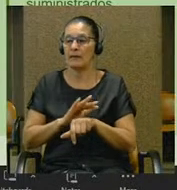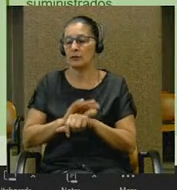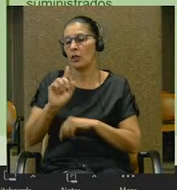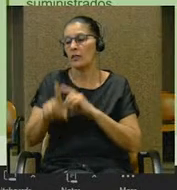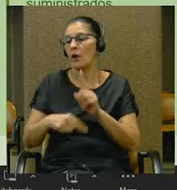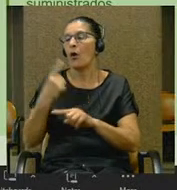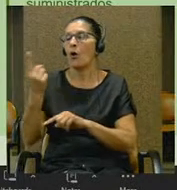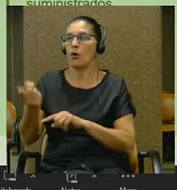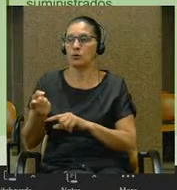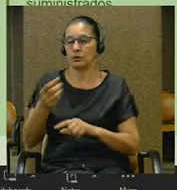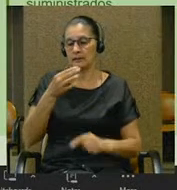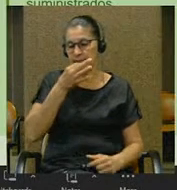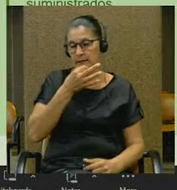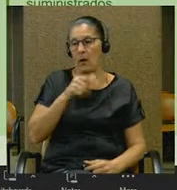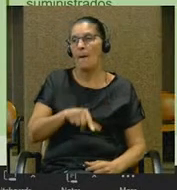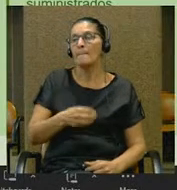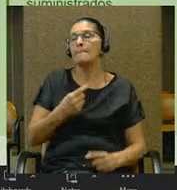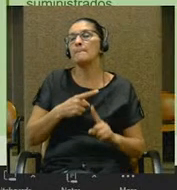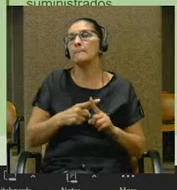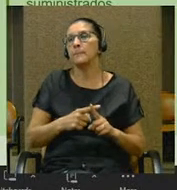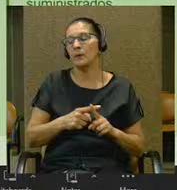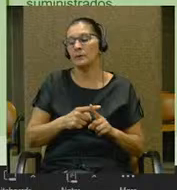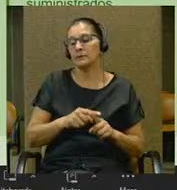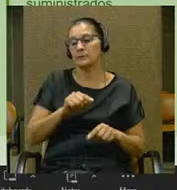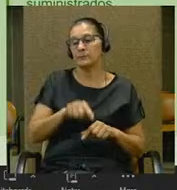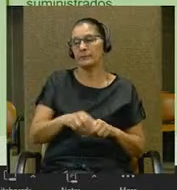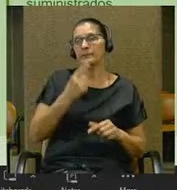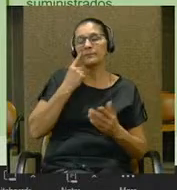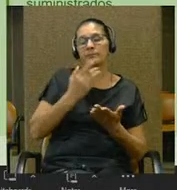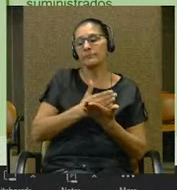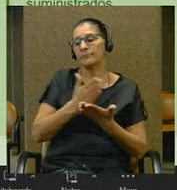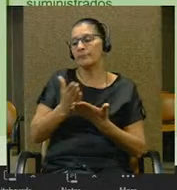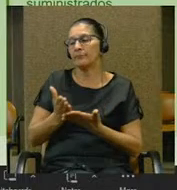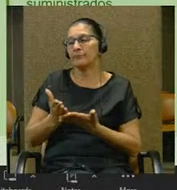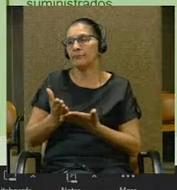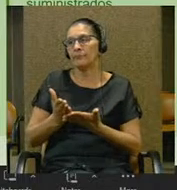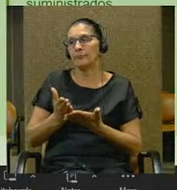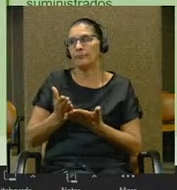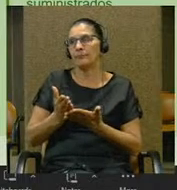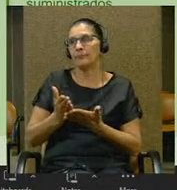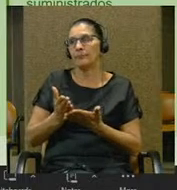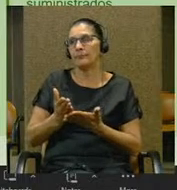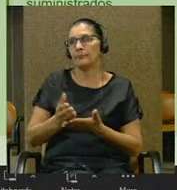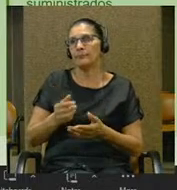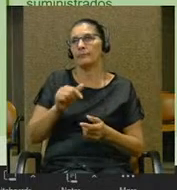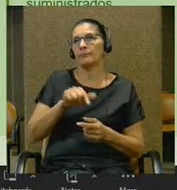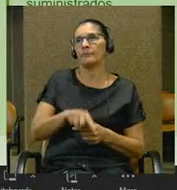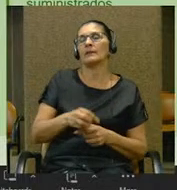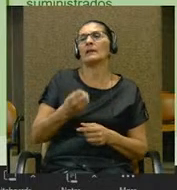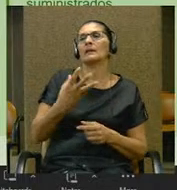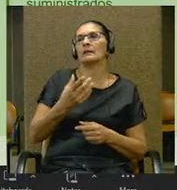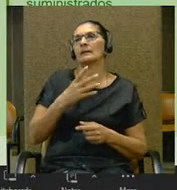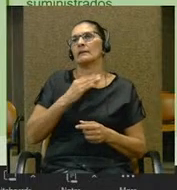in the consumption of other drugs. So it could be